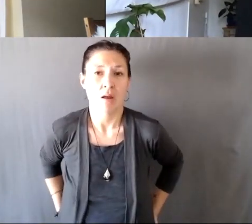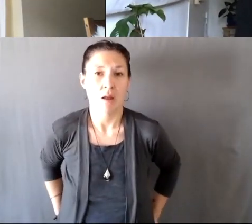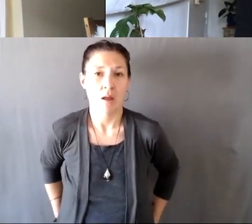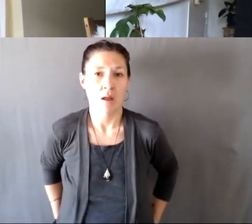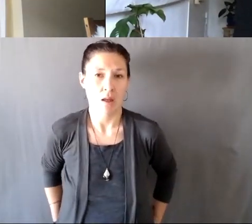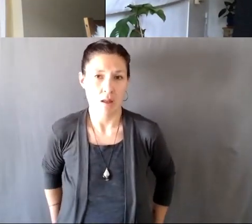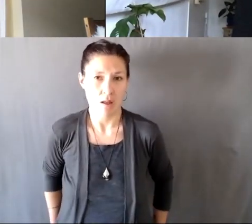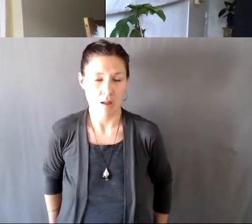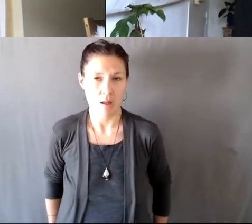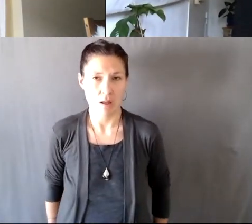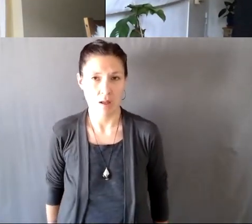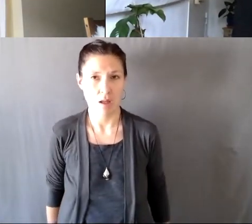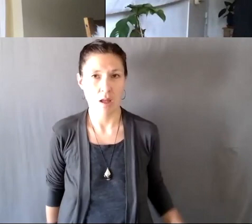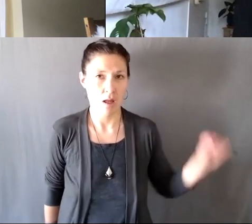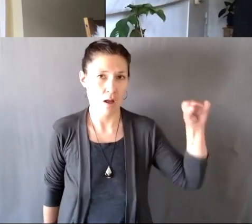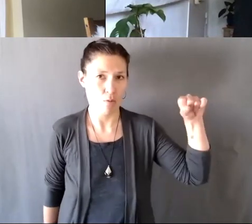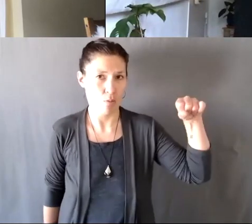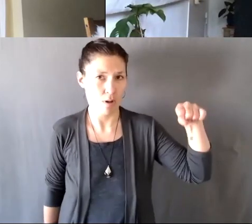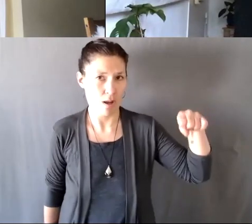up.